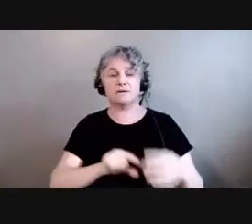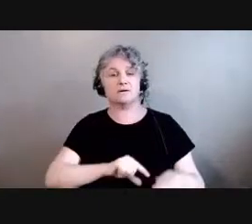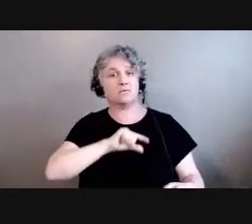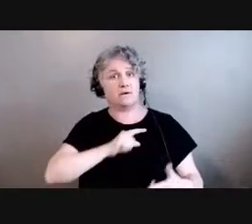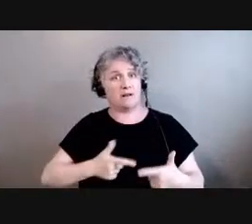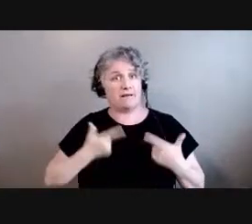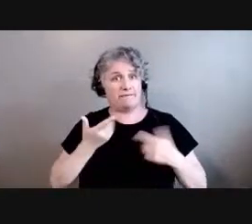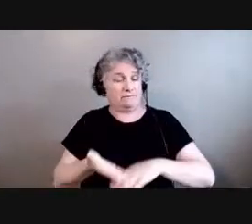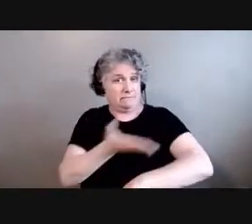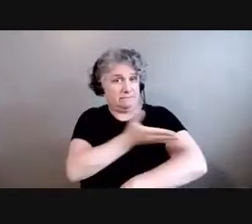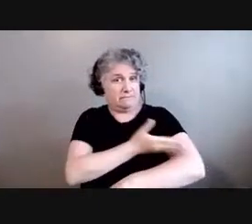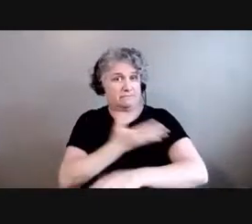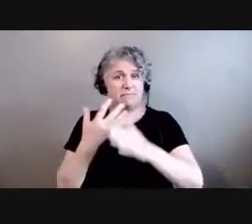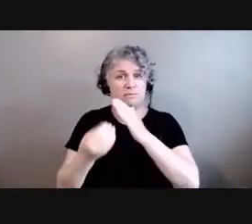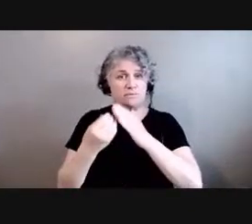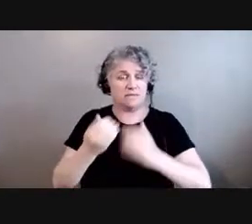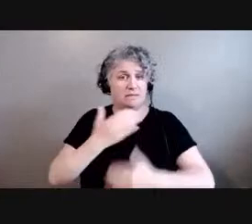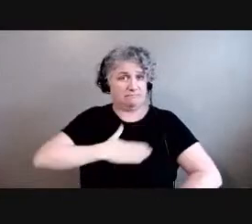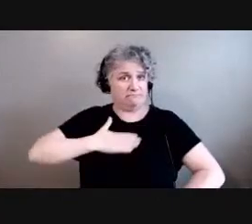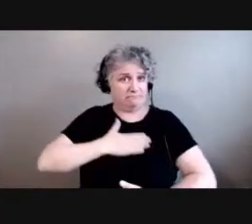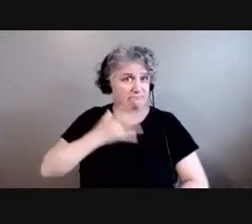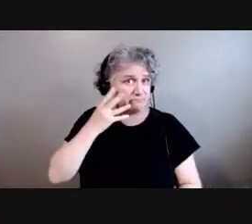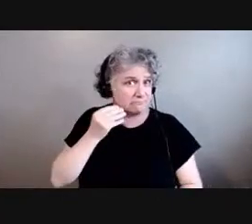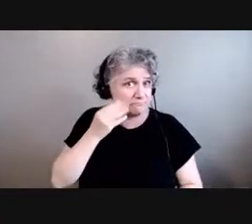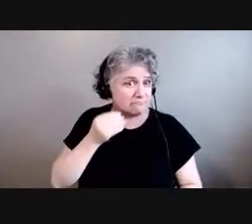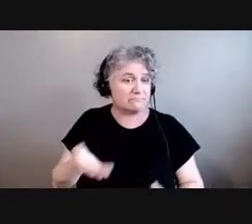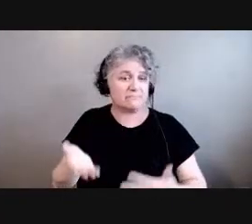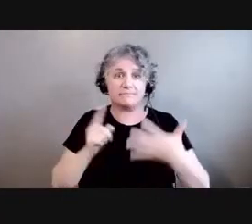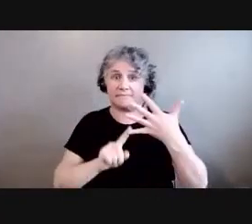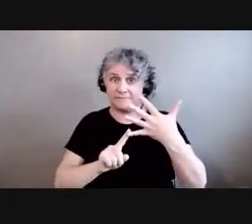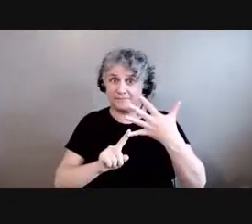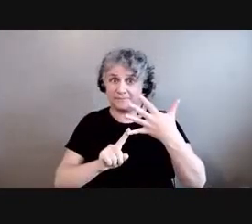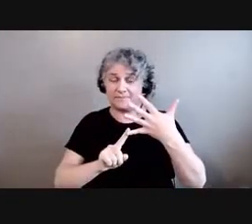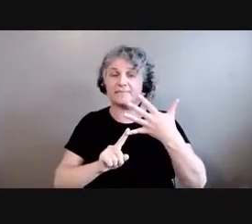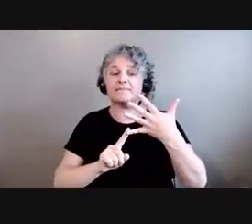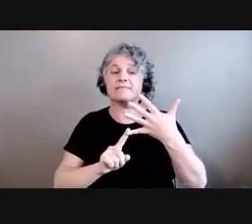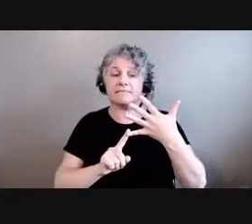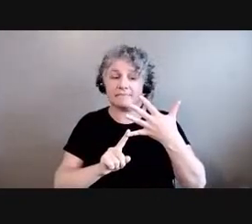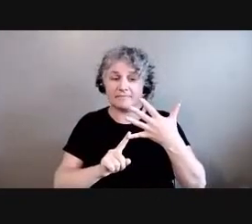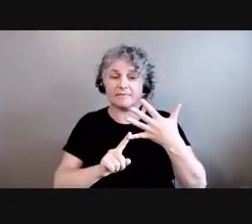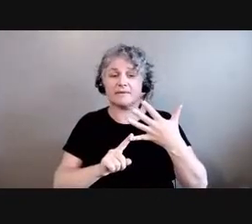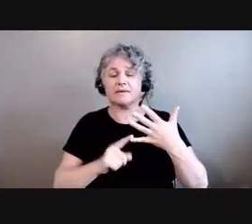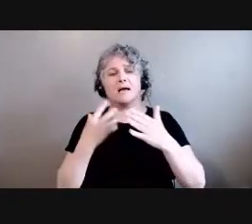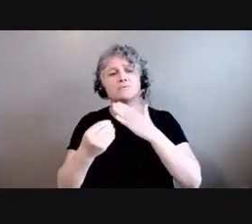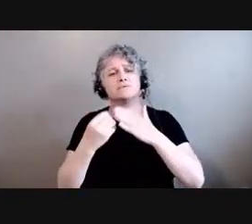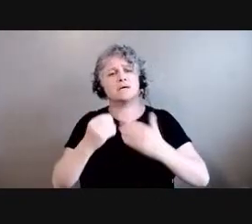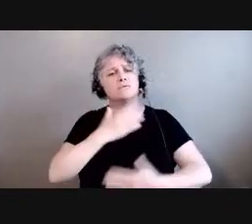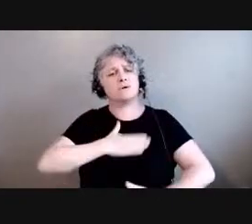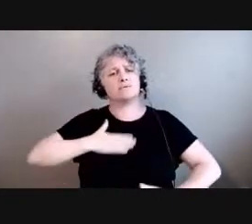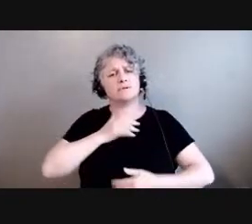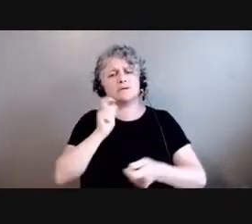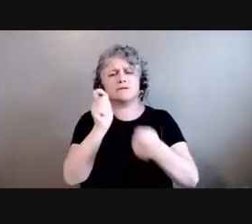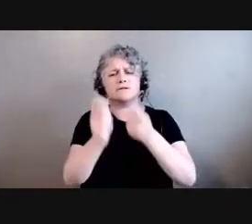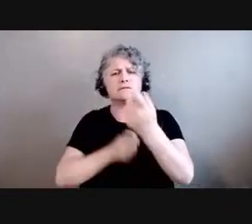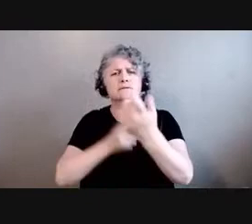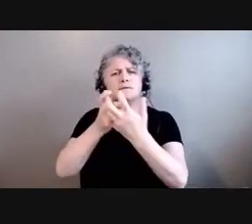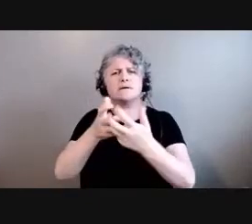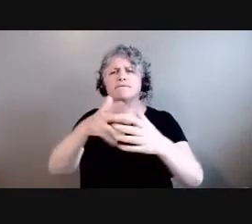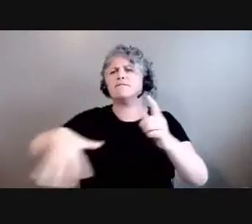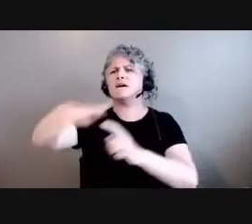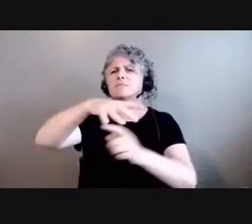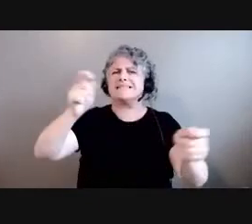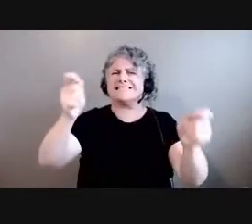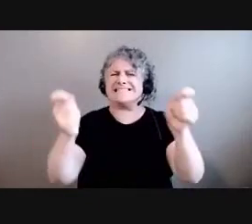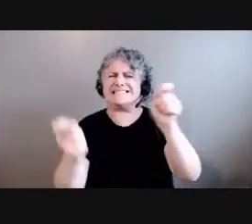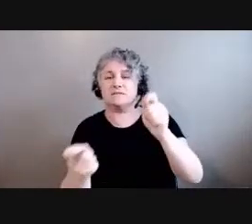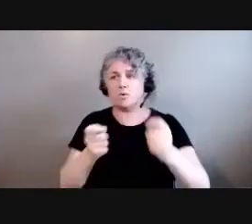outdoor recreation experiences. Goal 5, adapt outdoor recreation for a changing environment. And Goal